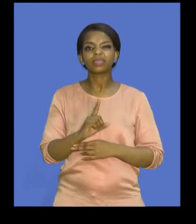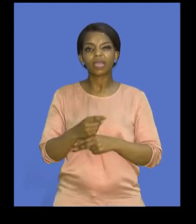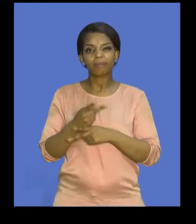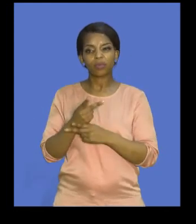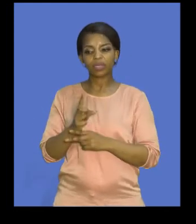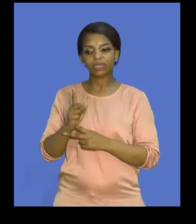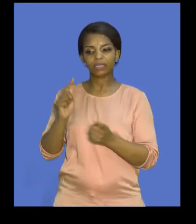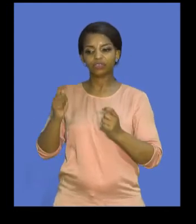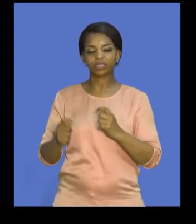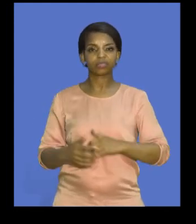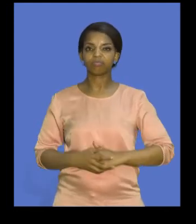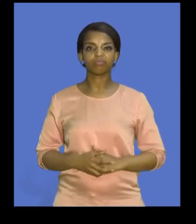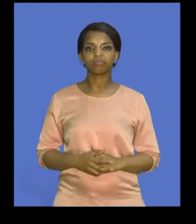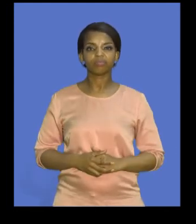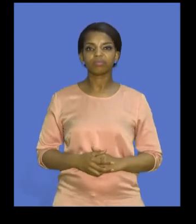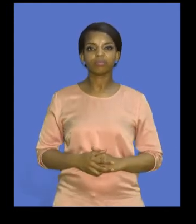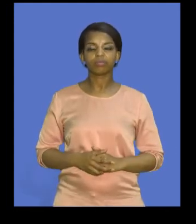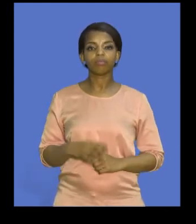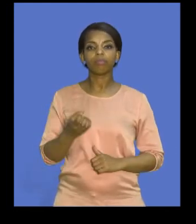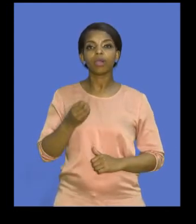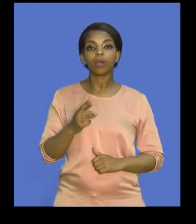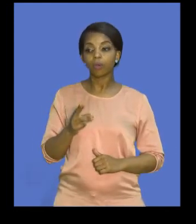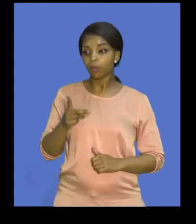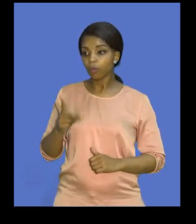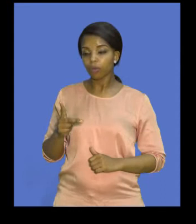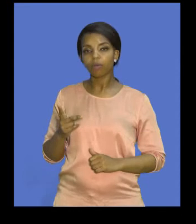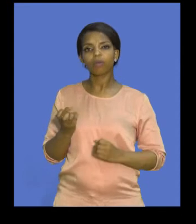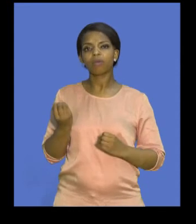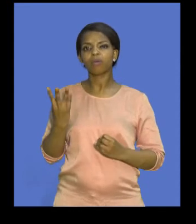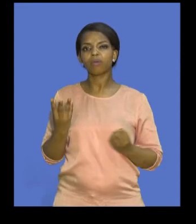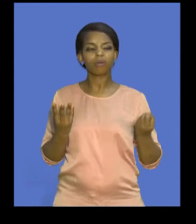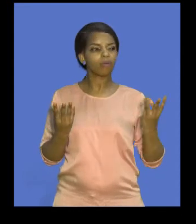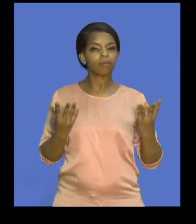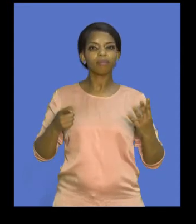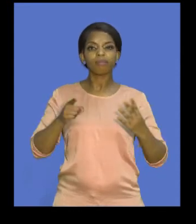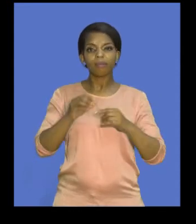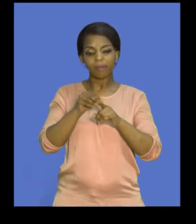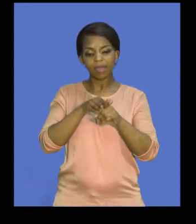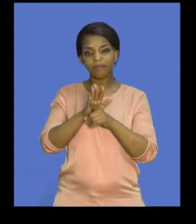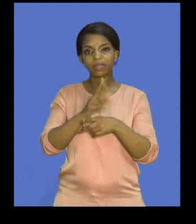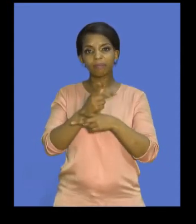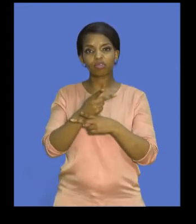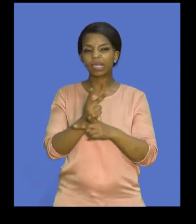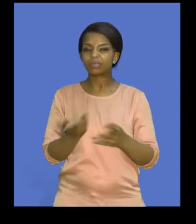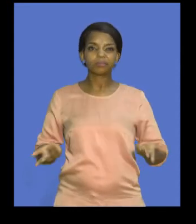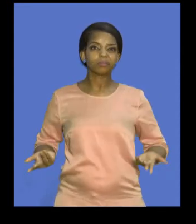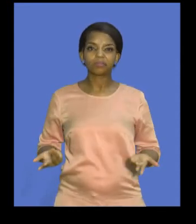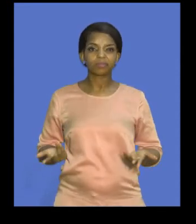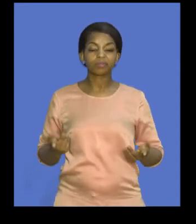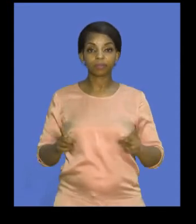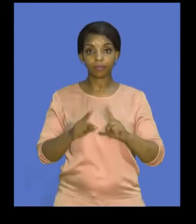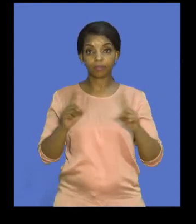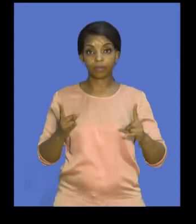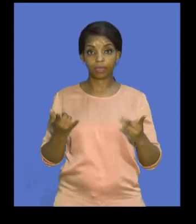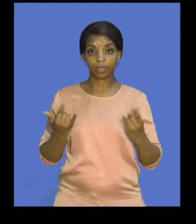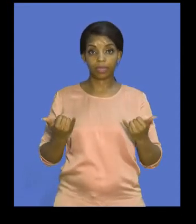the magnitude of each charge, which actually affects the product anyway. But now what is changing here is our distance